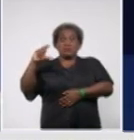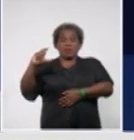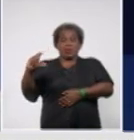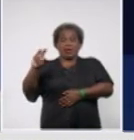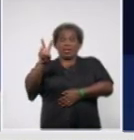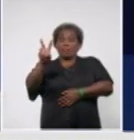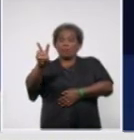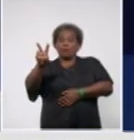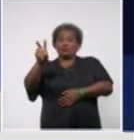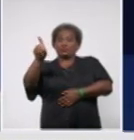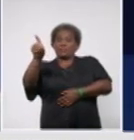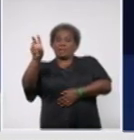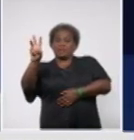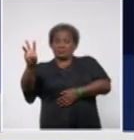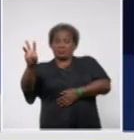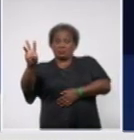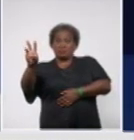Rio,